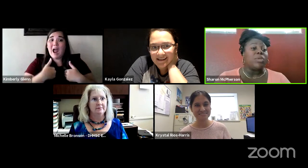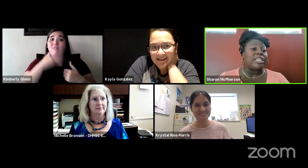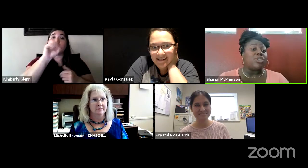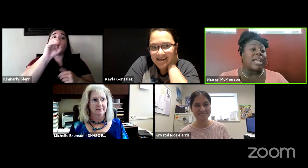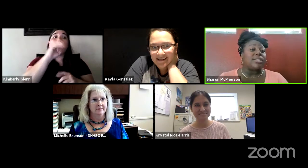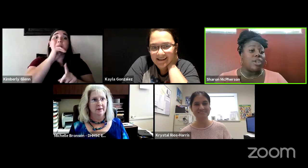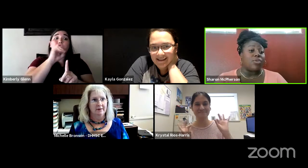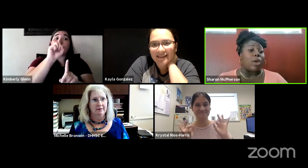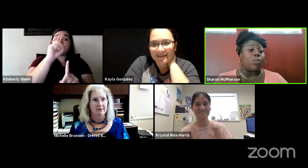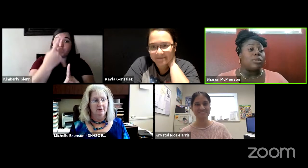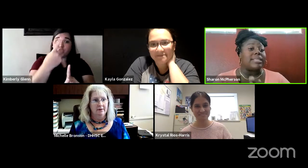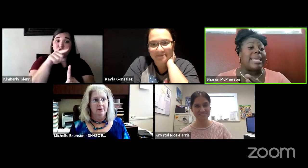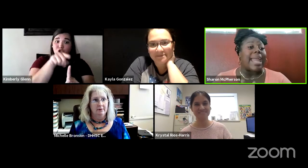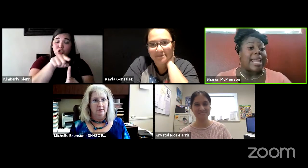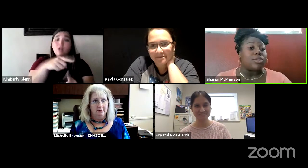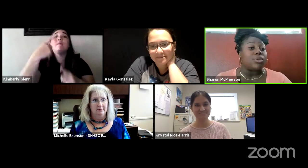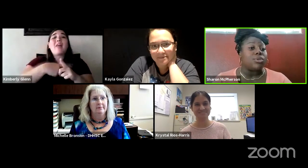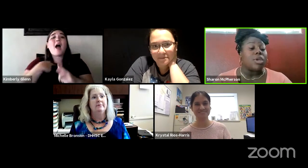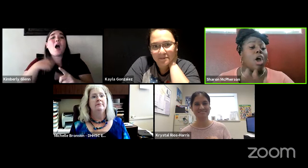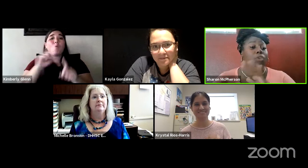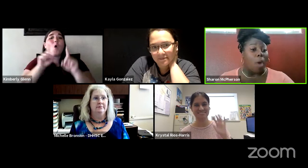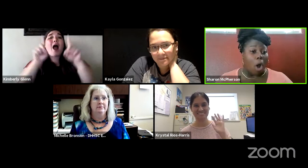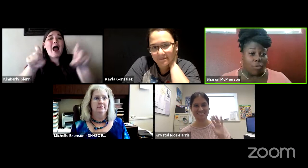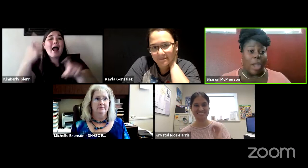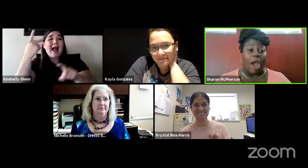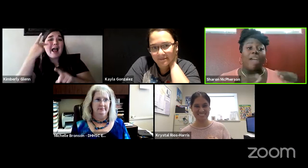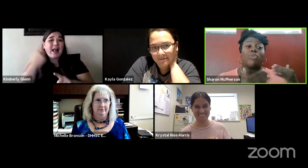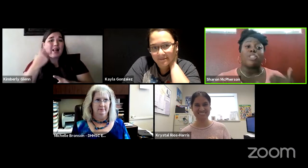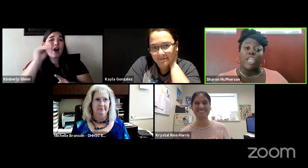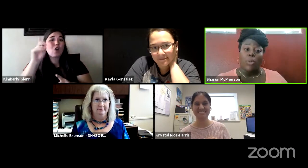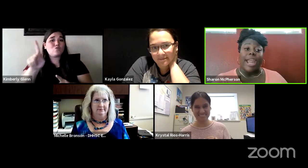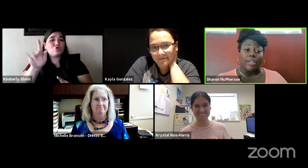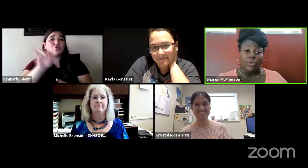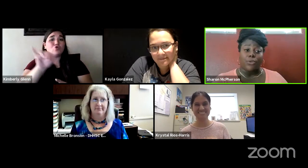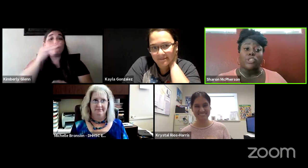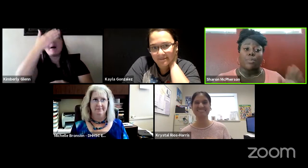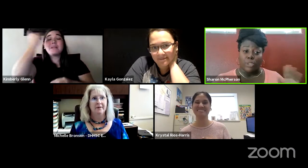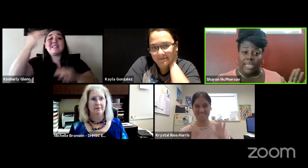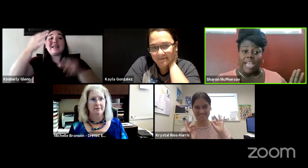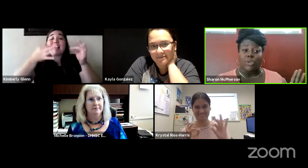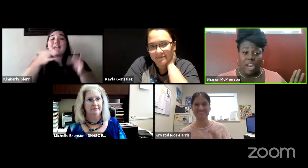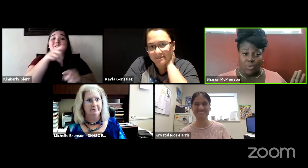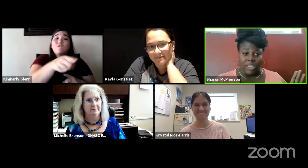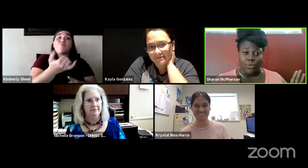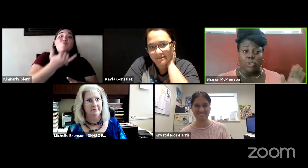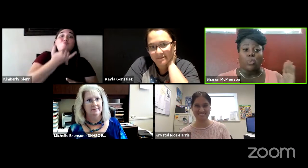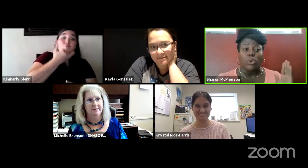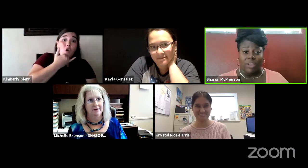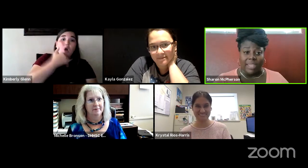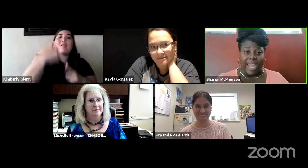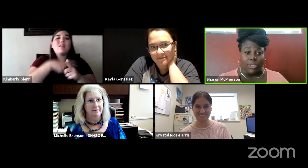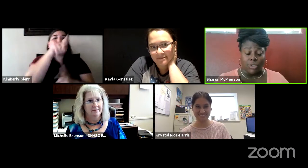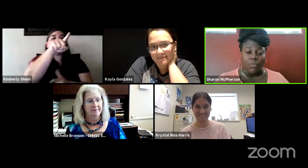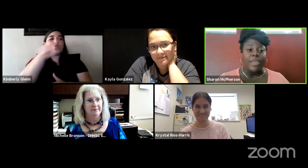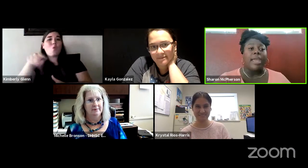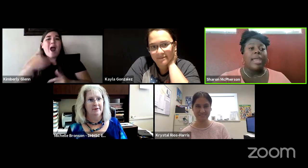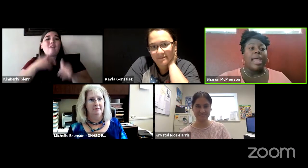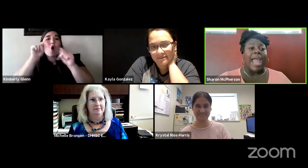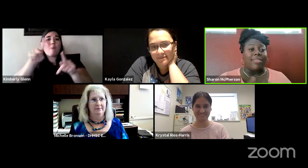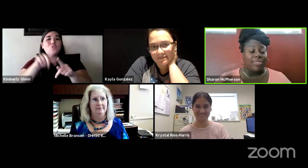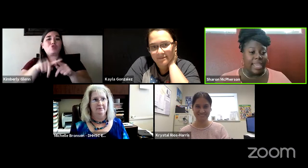And I just want to let you guys know that I will take answers from all of you. However, Michelle will answer first. The person that has their hand raised first will give me the